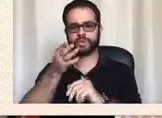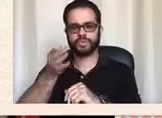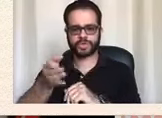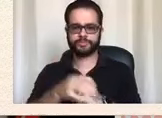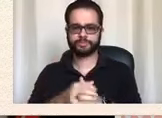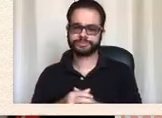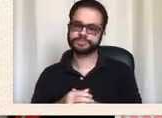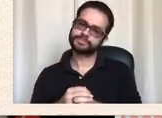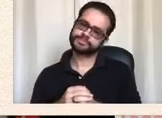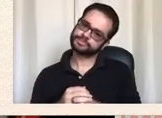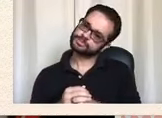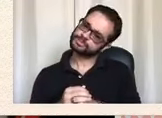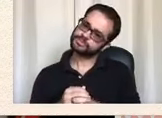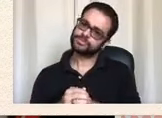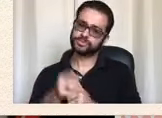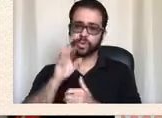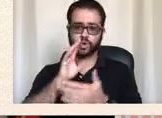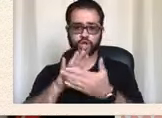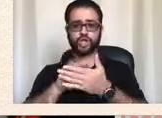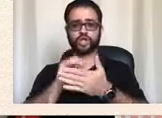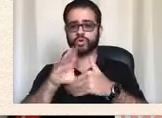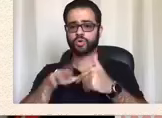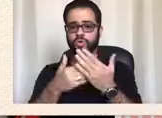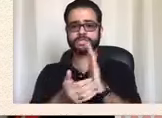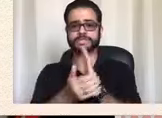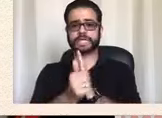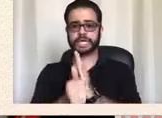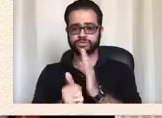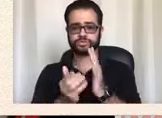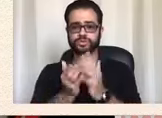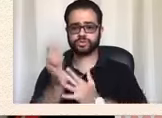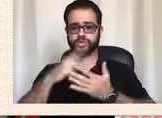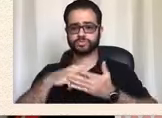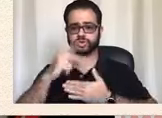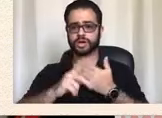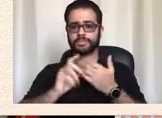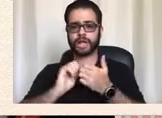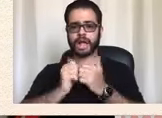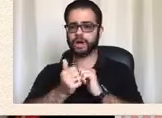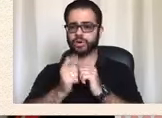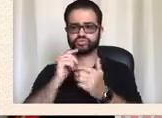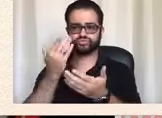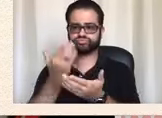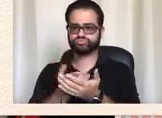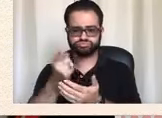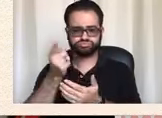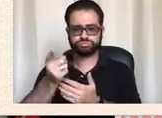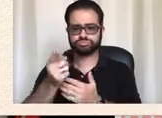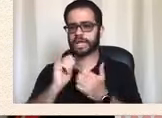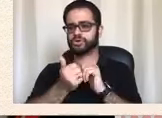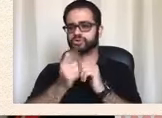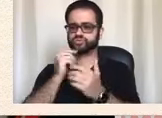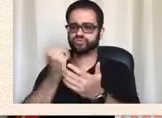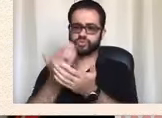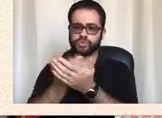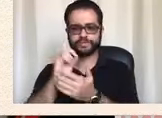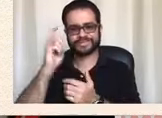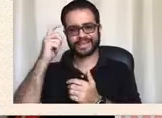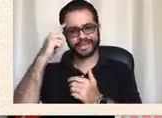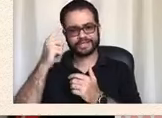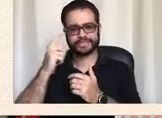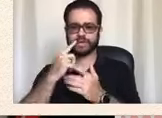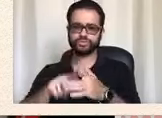learn the skills through the program about how to get there, how to be in Tallahassee, and how to enact change while you're there. And